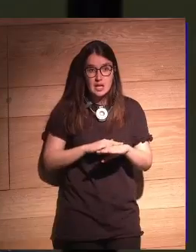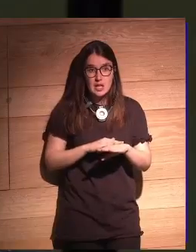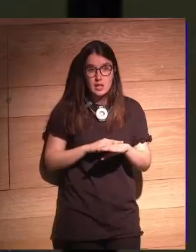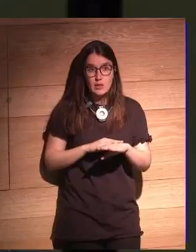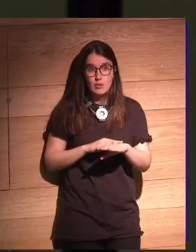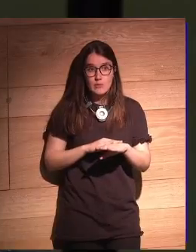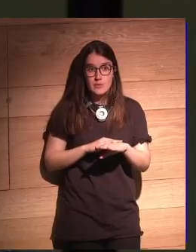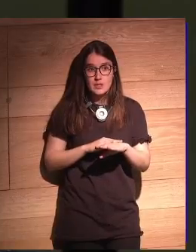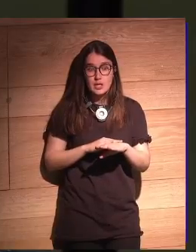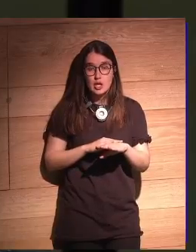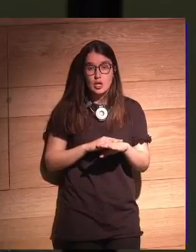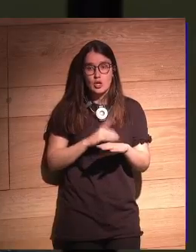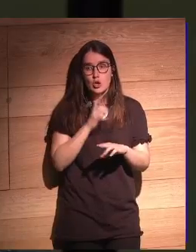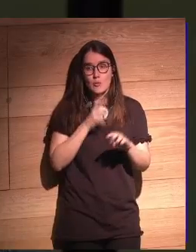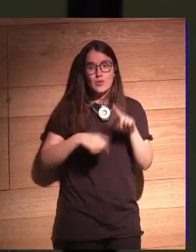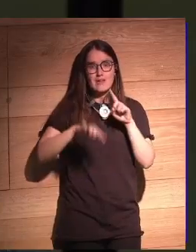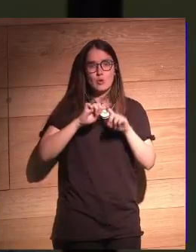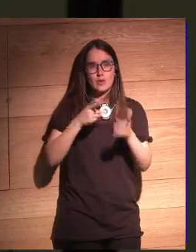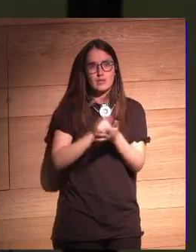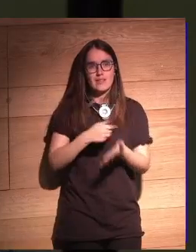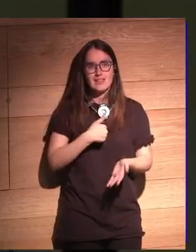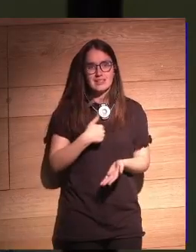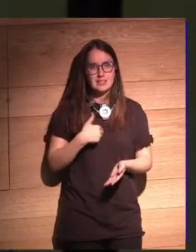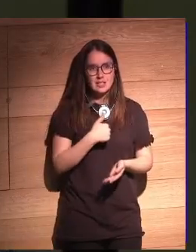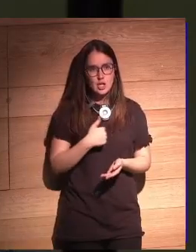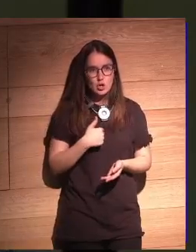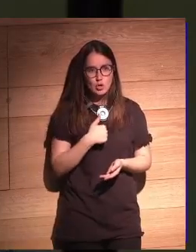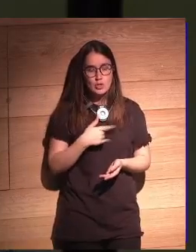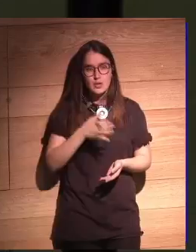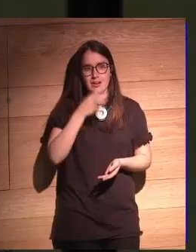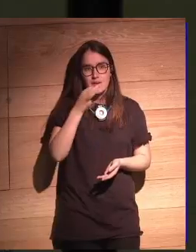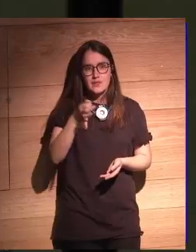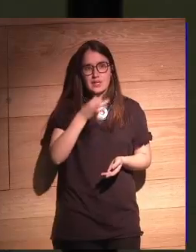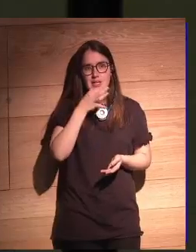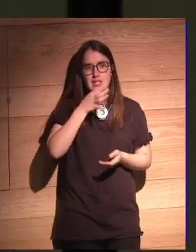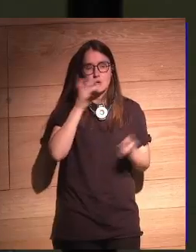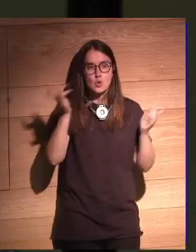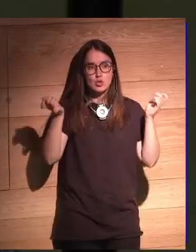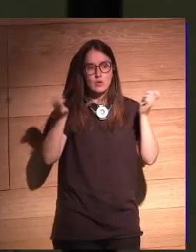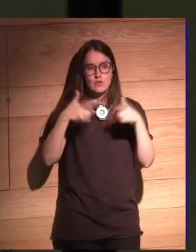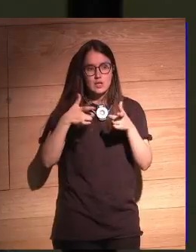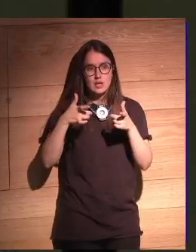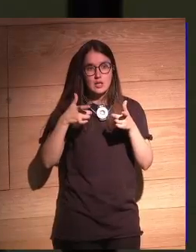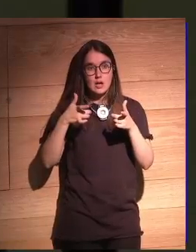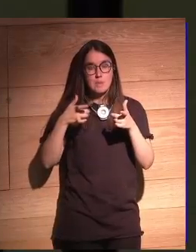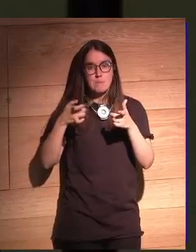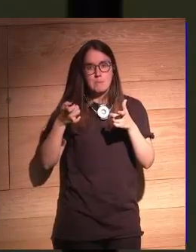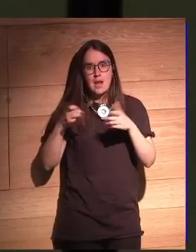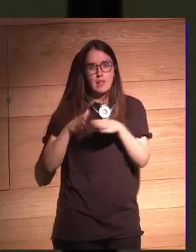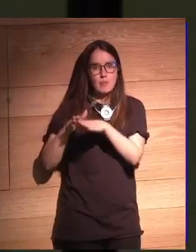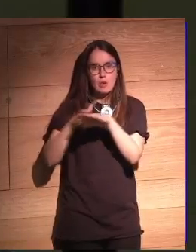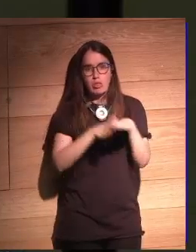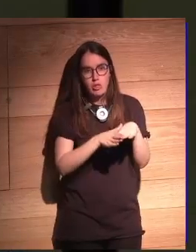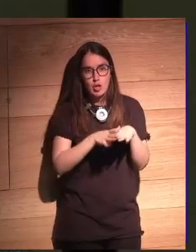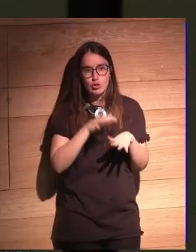give more visibility to this role of the state and to return this role to it, since now that